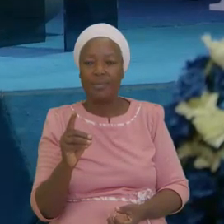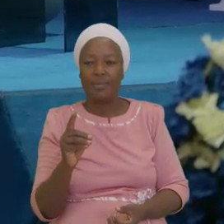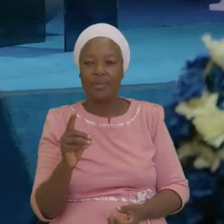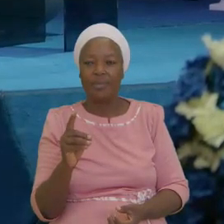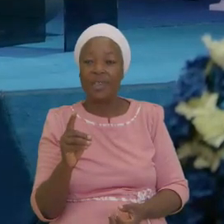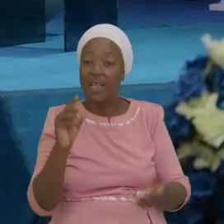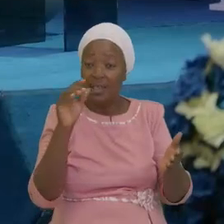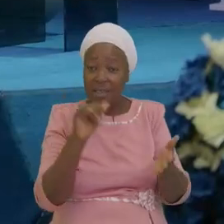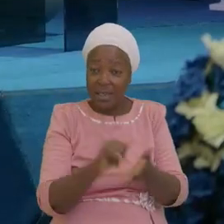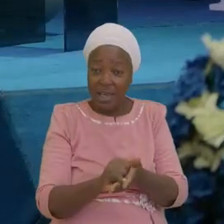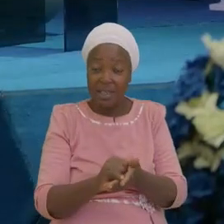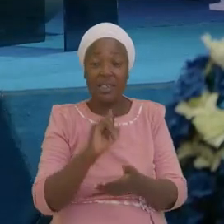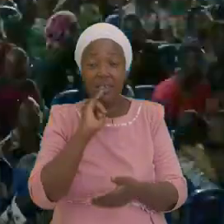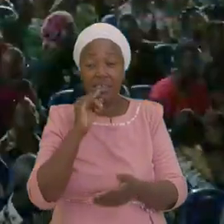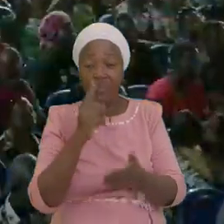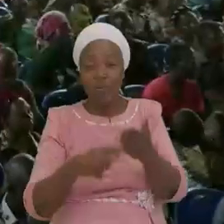That is what we do.